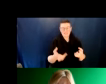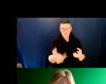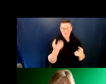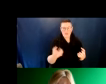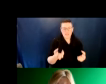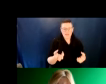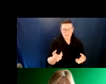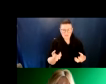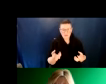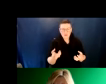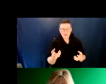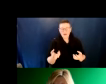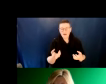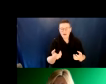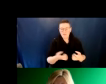understanding as though it's an object.